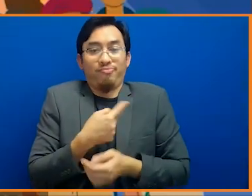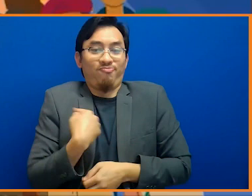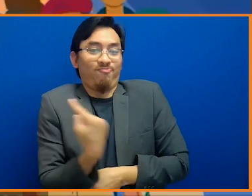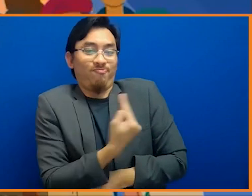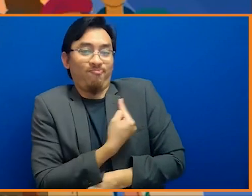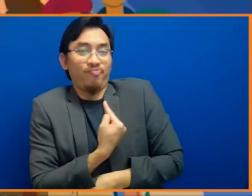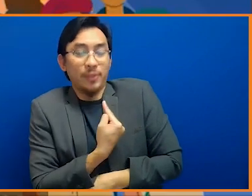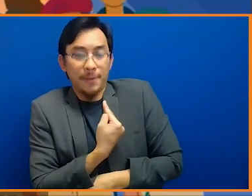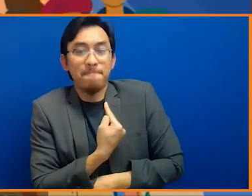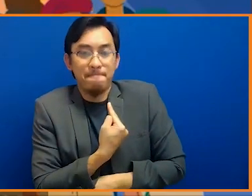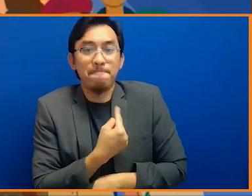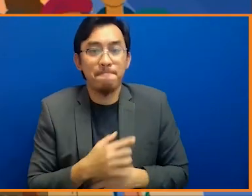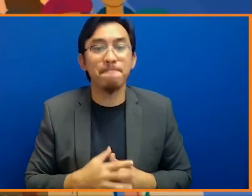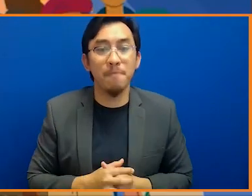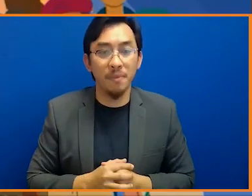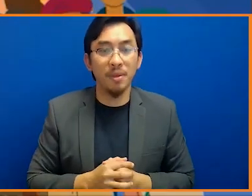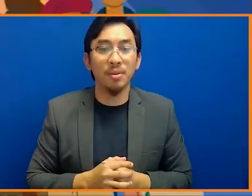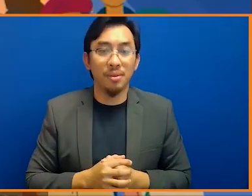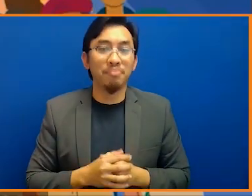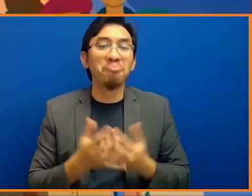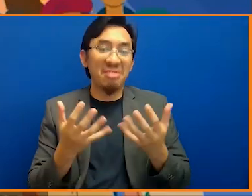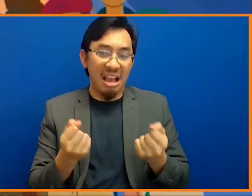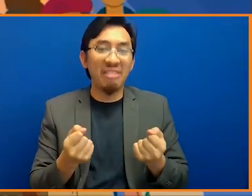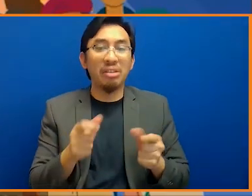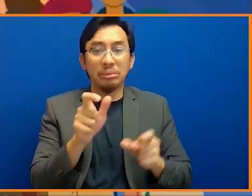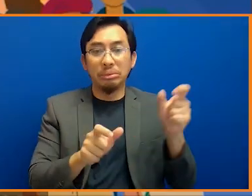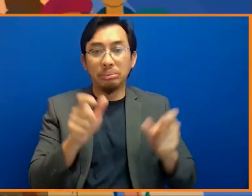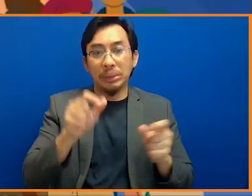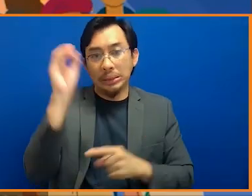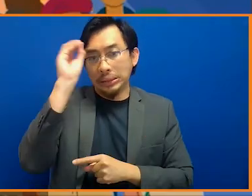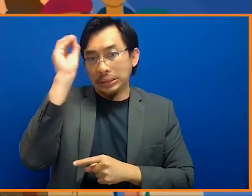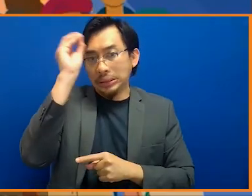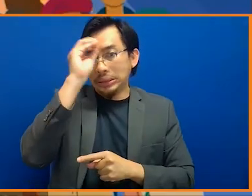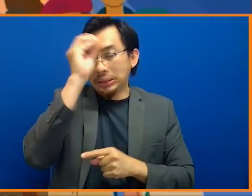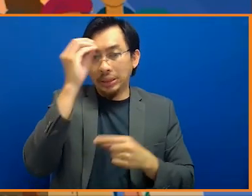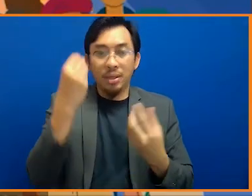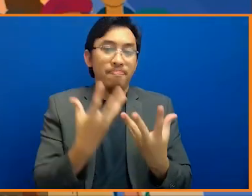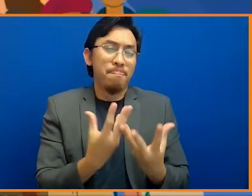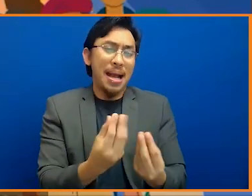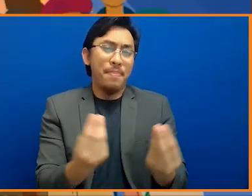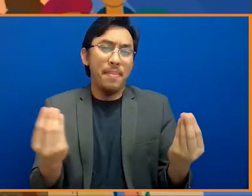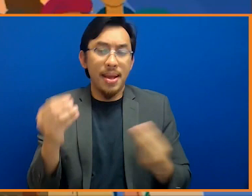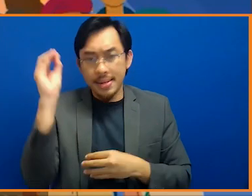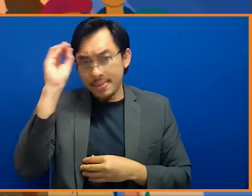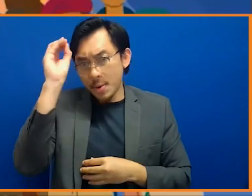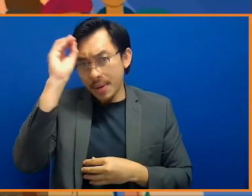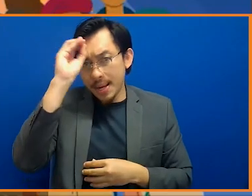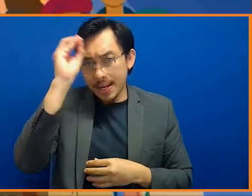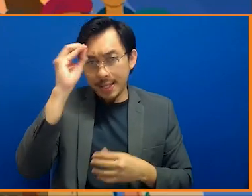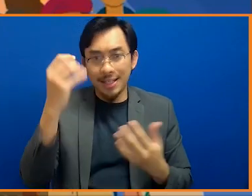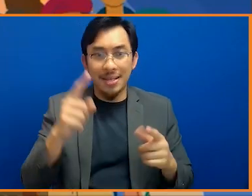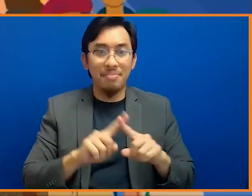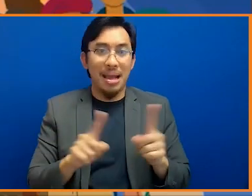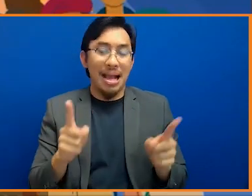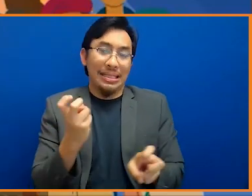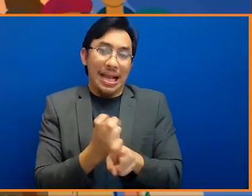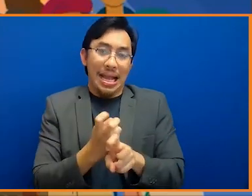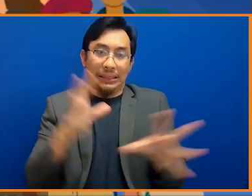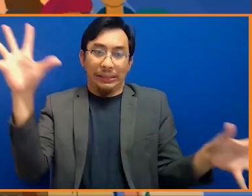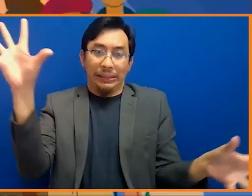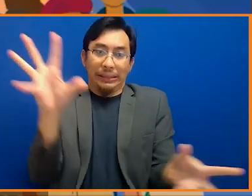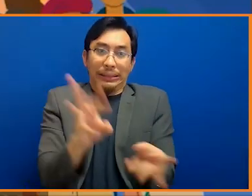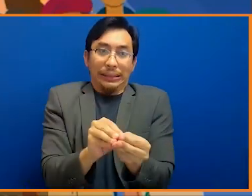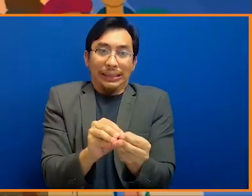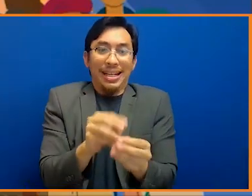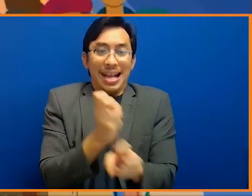that's all for our discussion. There's so many opinion for other people. It's hard to sum